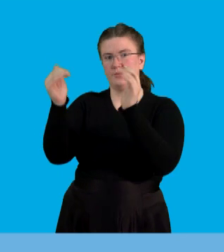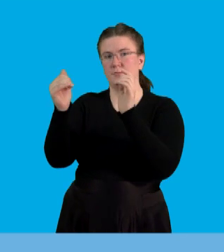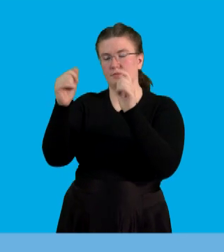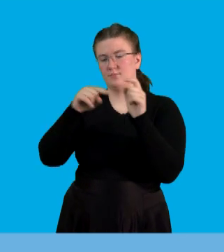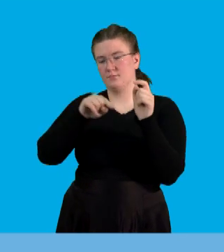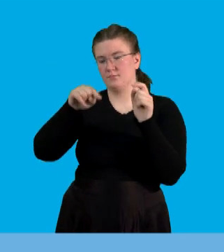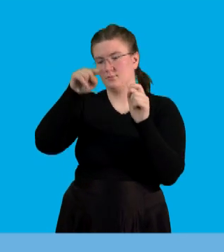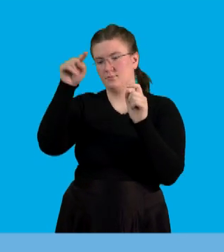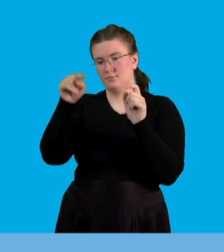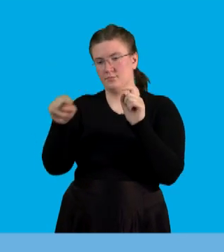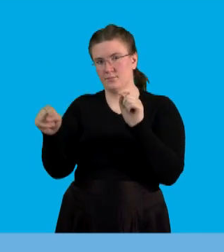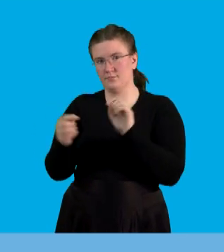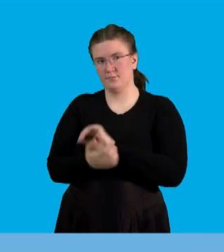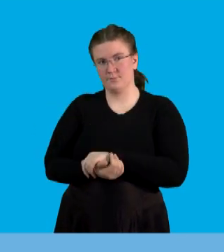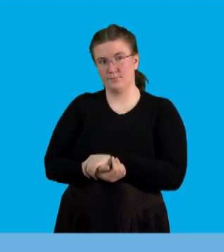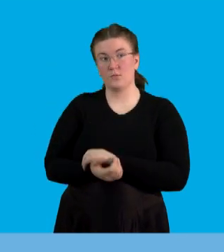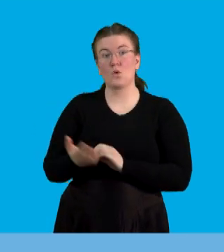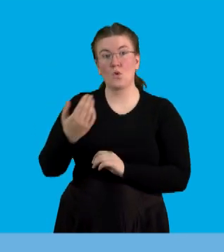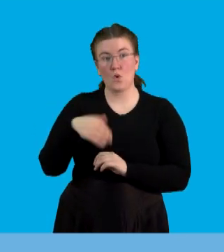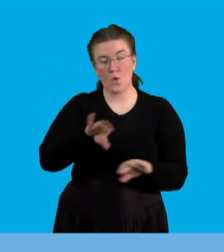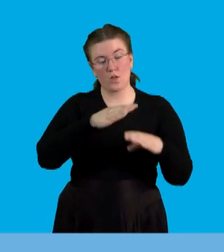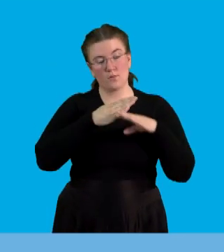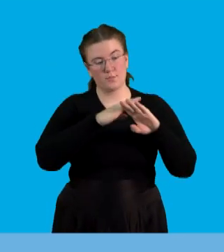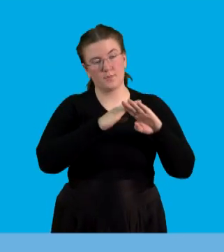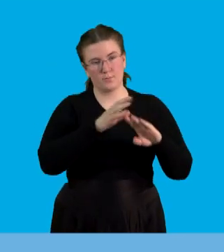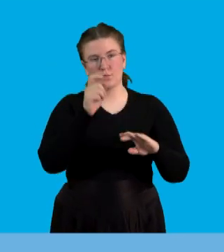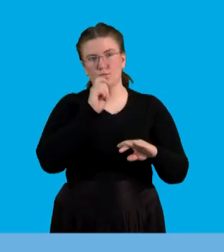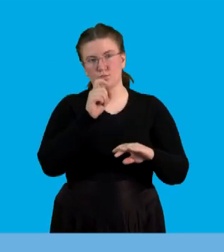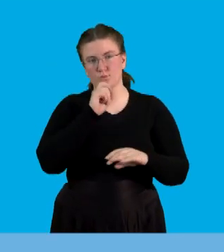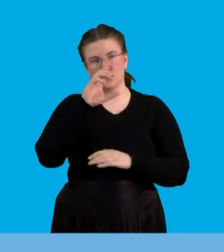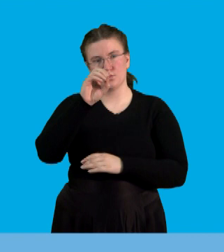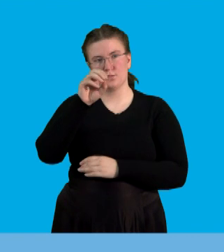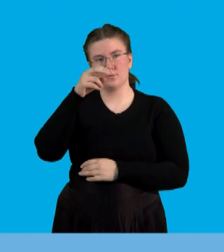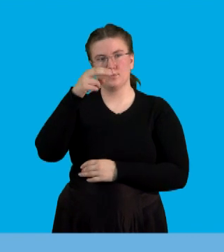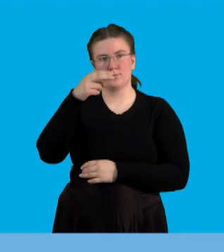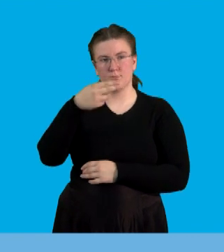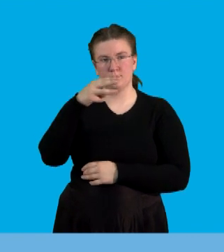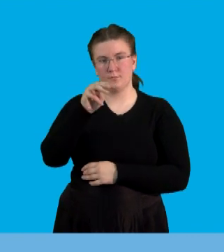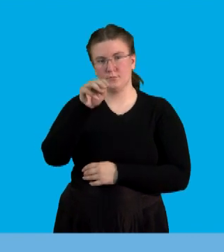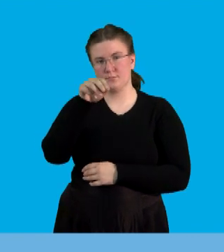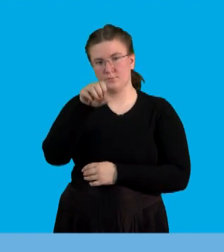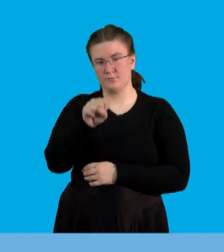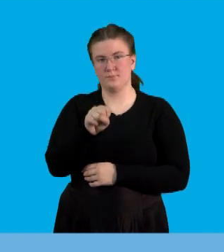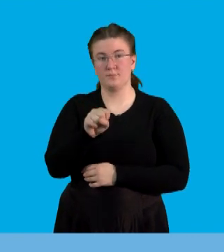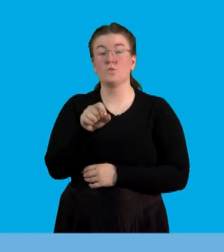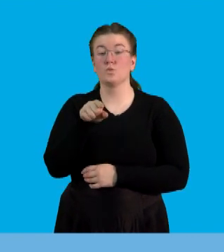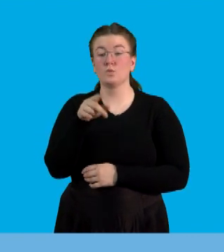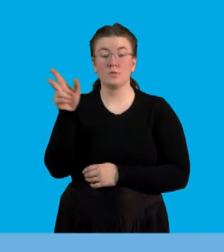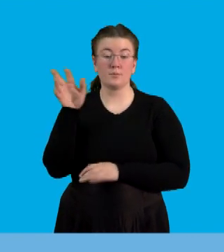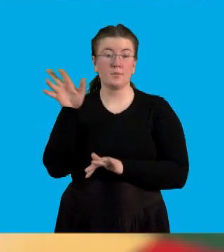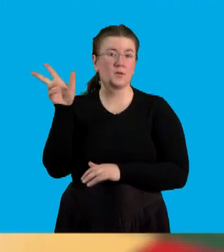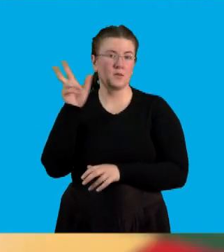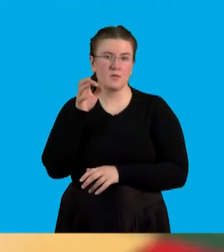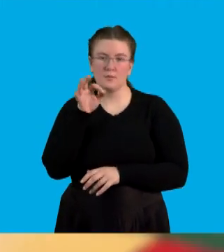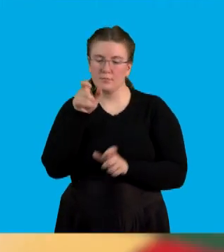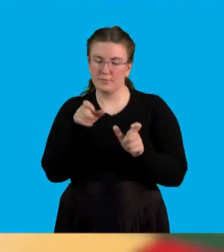So this is the symbol for ohms, and we are saying that all the resistance in a circuit is measured in ohms. You're going to hear people saying that